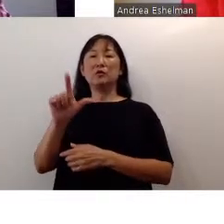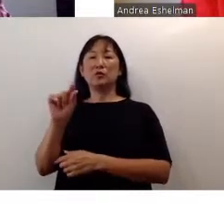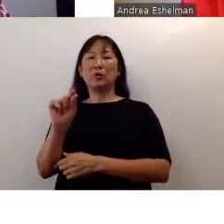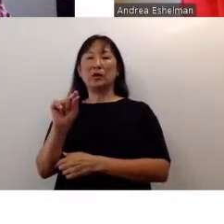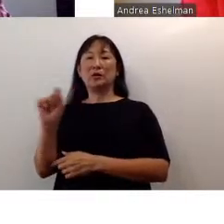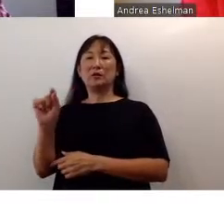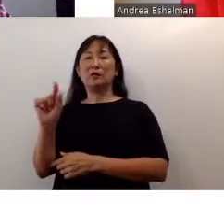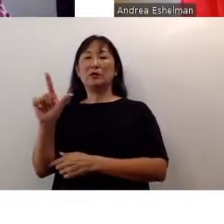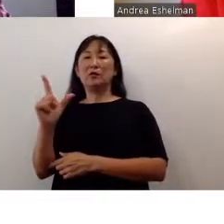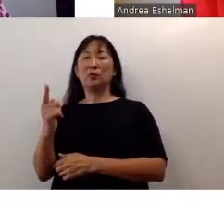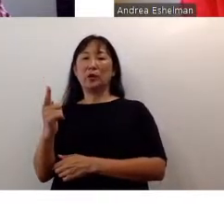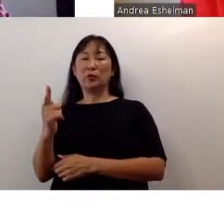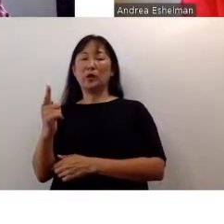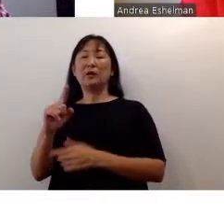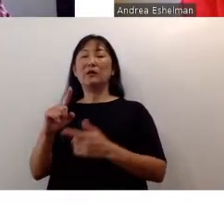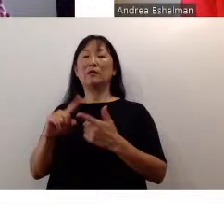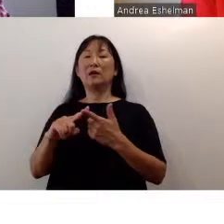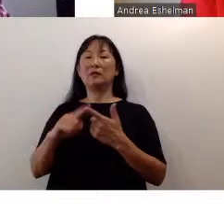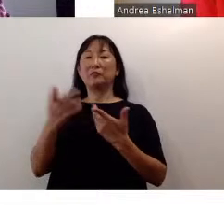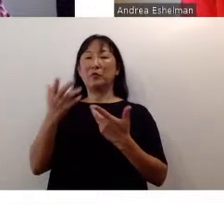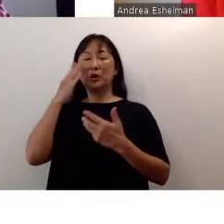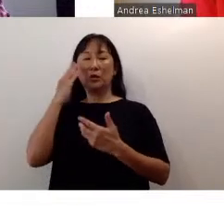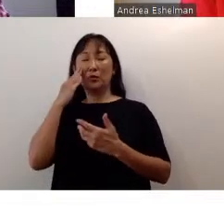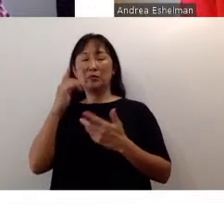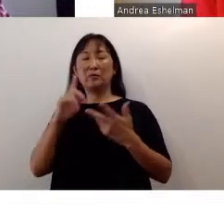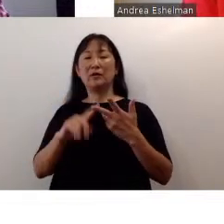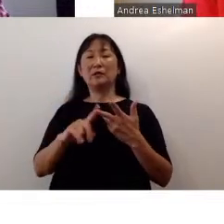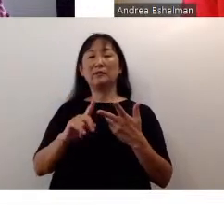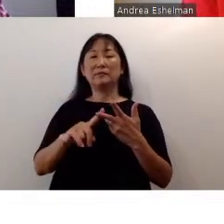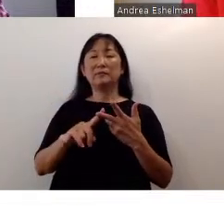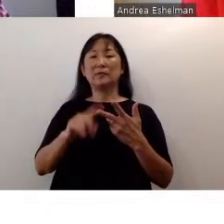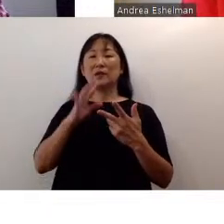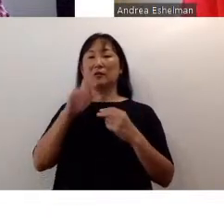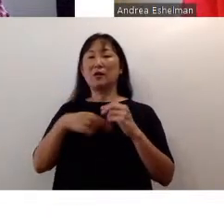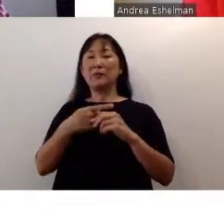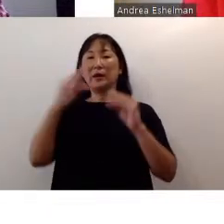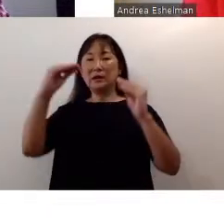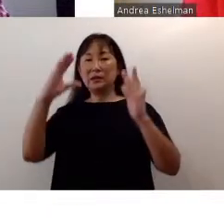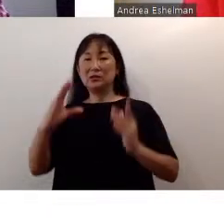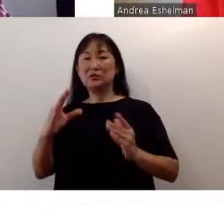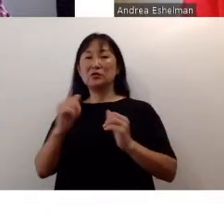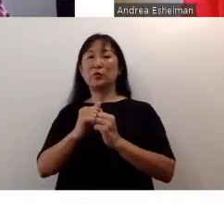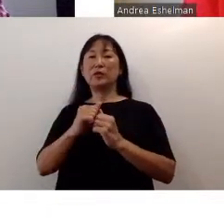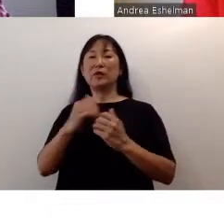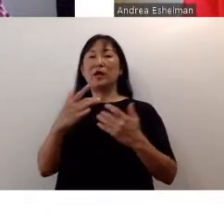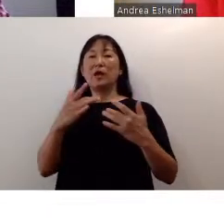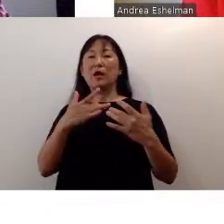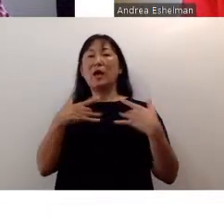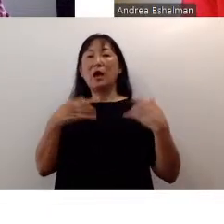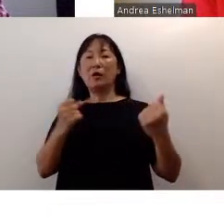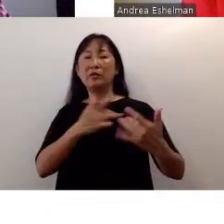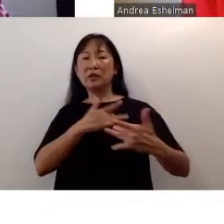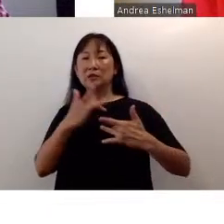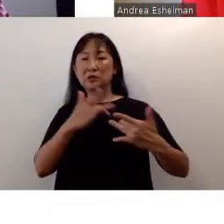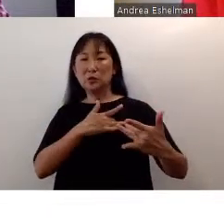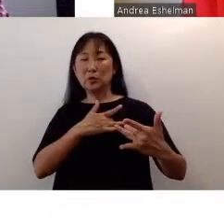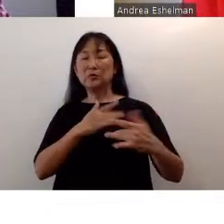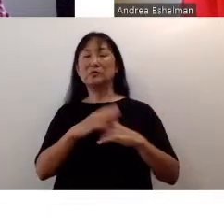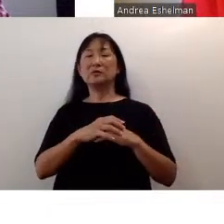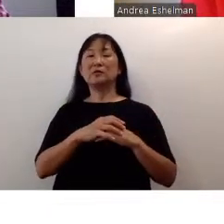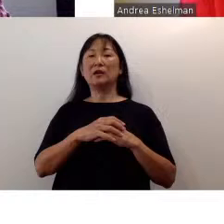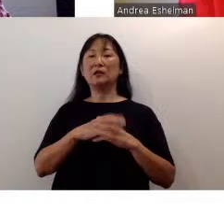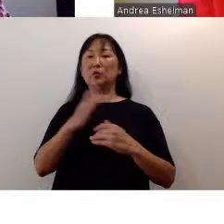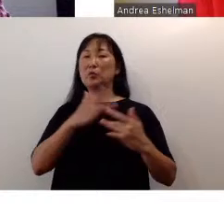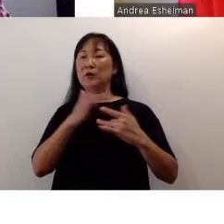know right now about the reopening of schools. And finally, we're going to talk a little bit about teachers who have health conditions and concerns about returning to a work